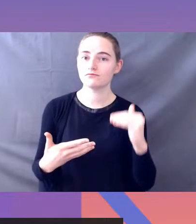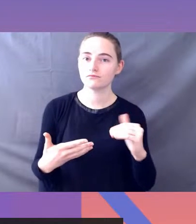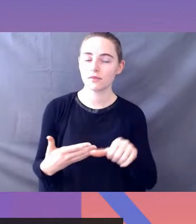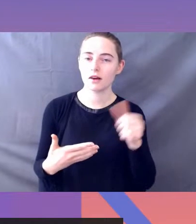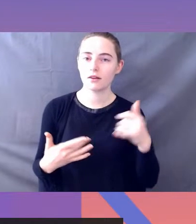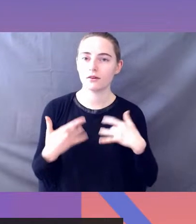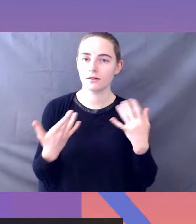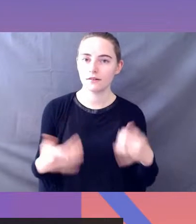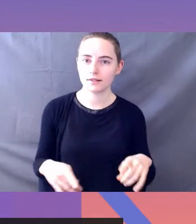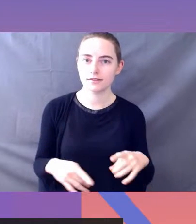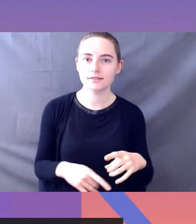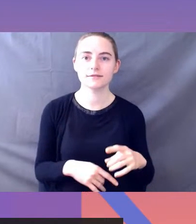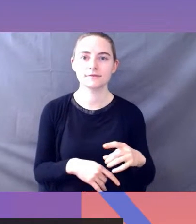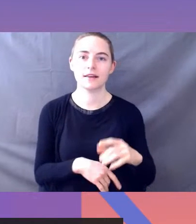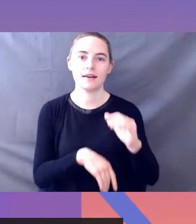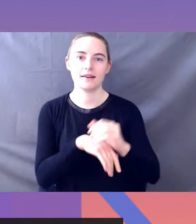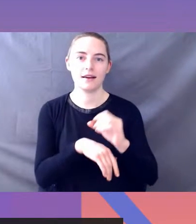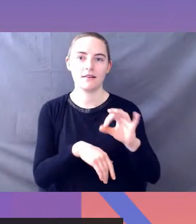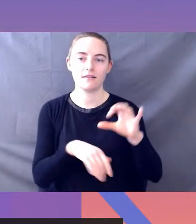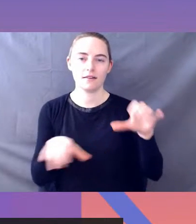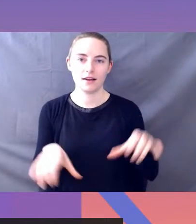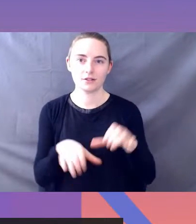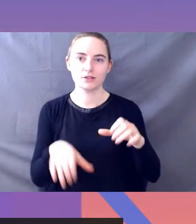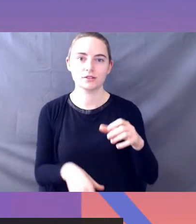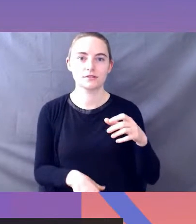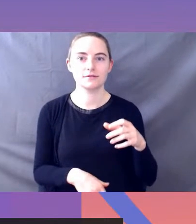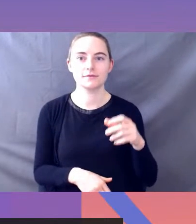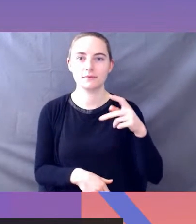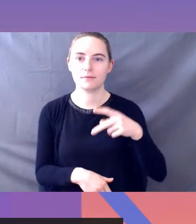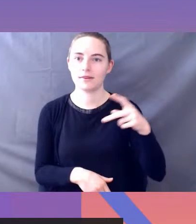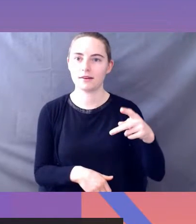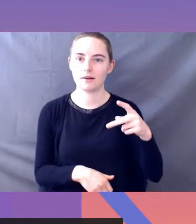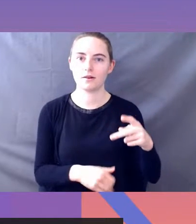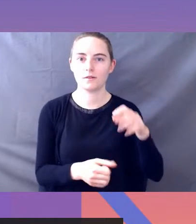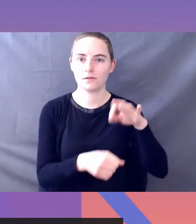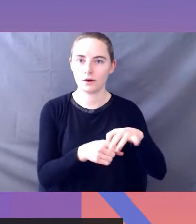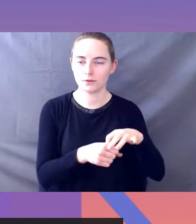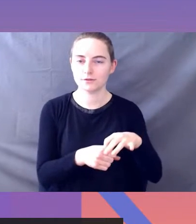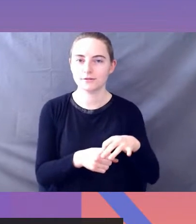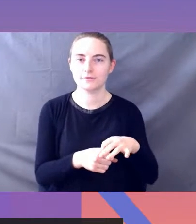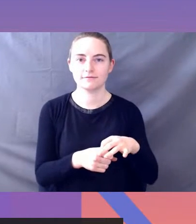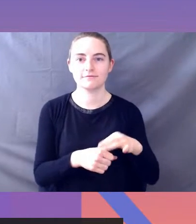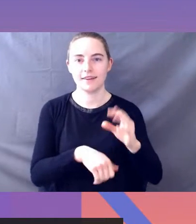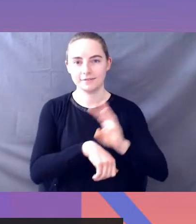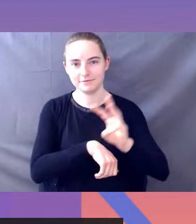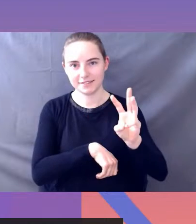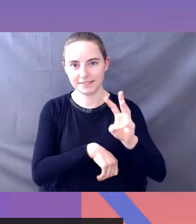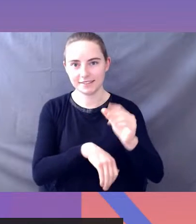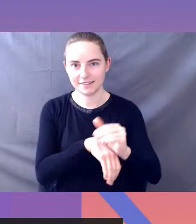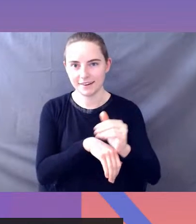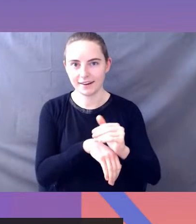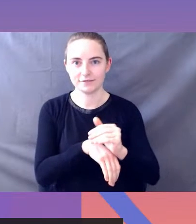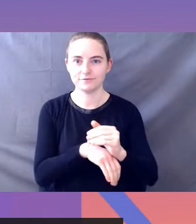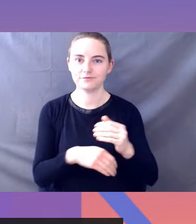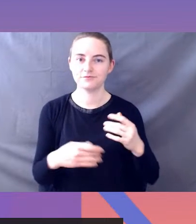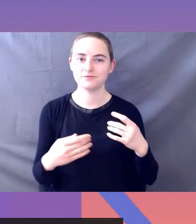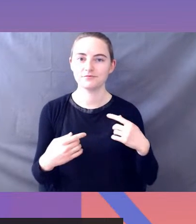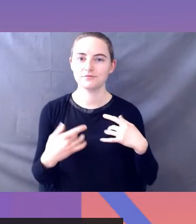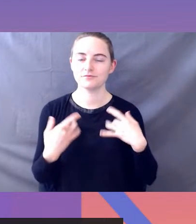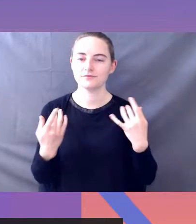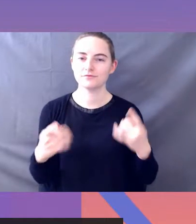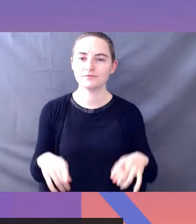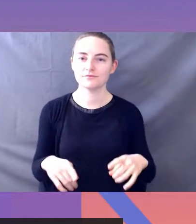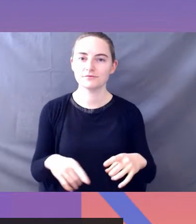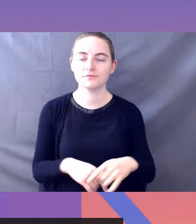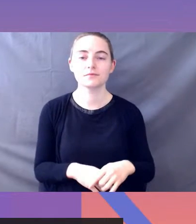night of action with Planned Parenthood Votes Connecticut at 6 p.m. Finally, before we begin, we'd like to thank our sponsors who made today's